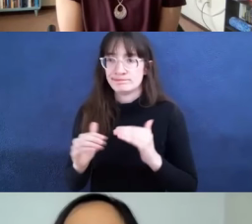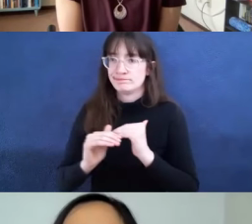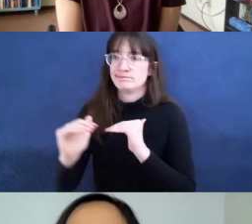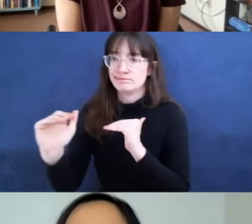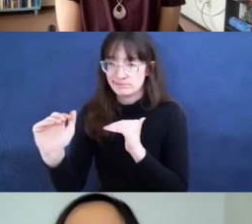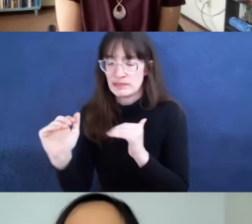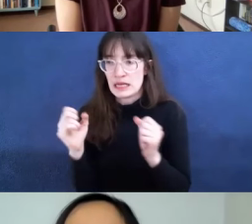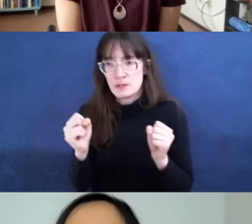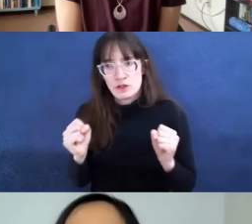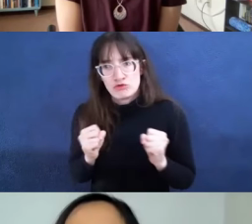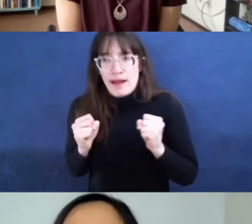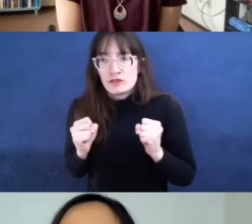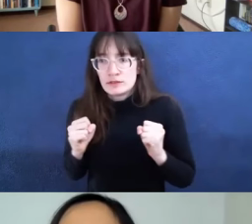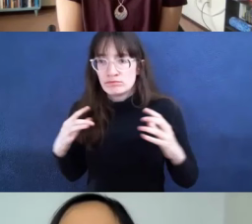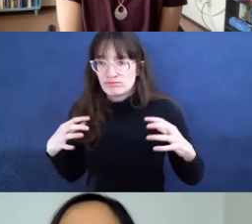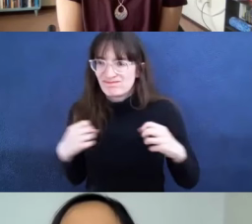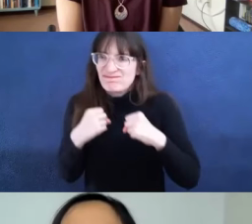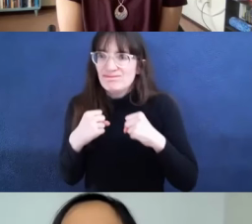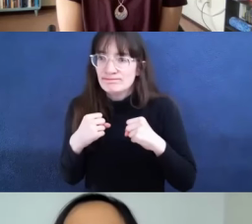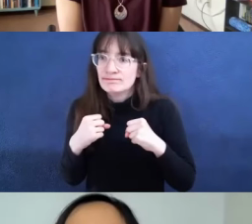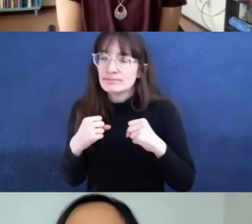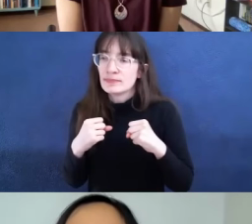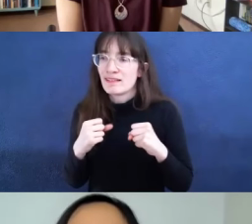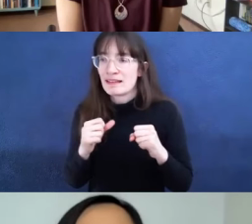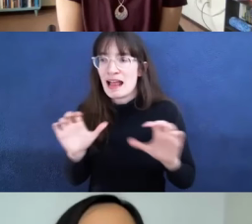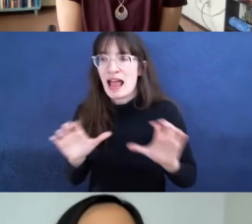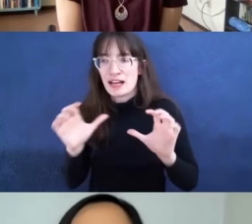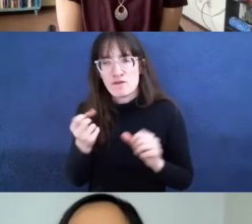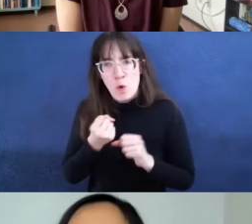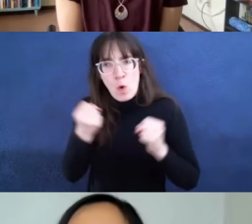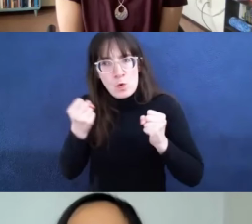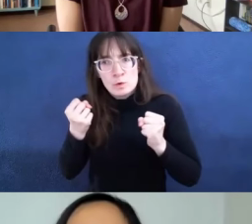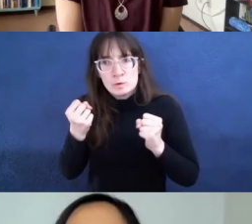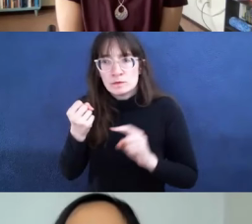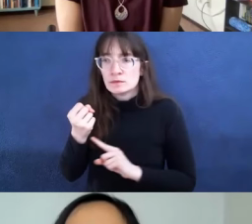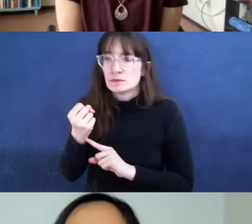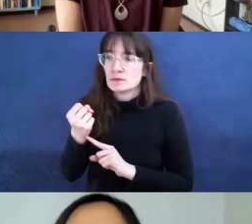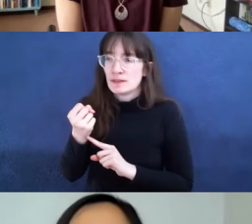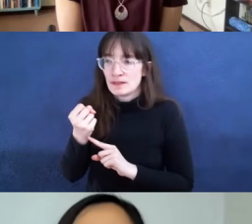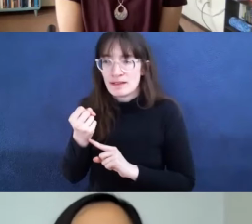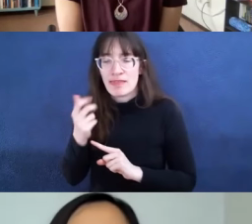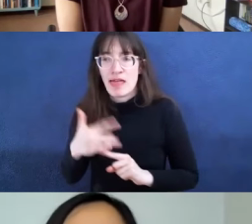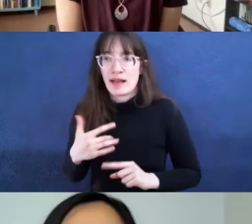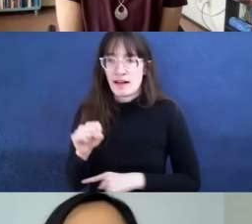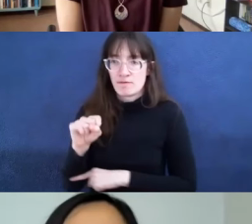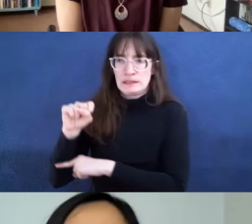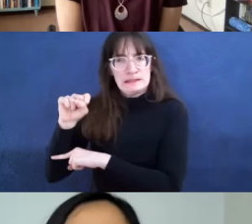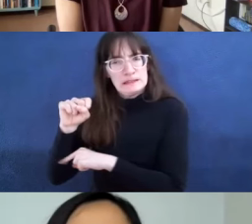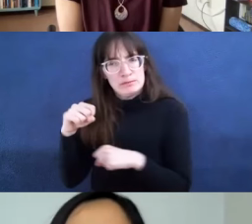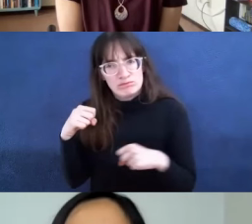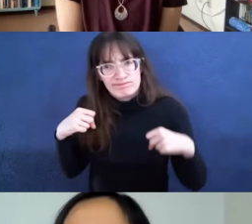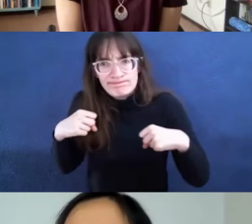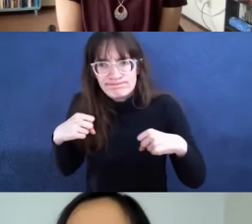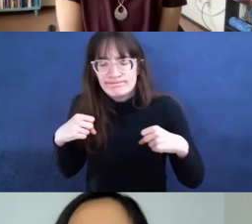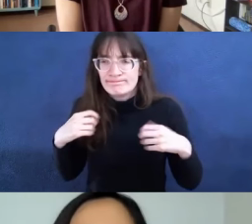us. And this act of holding this really tight, uptight posture is kind